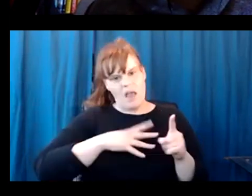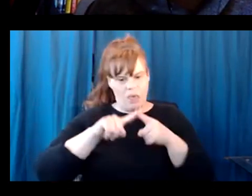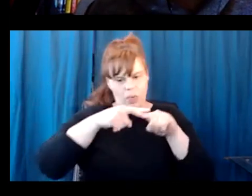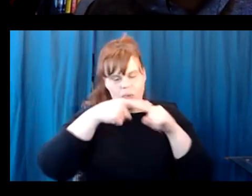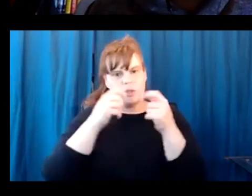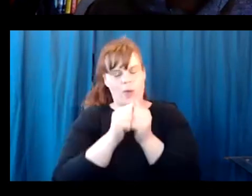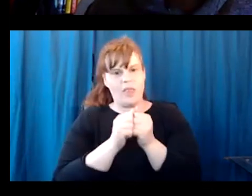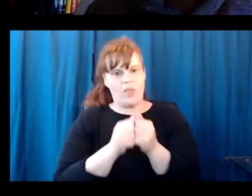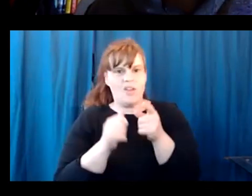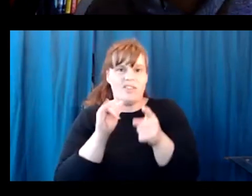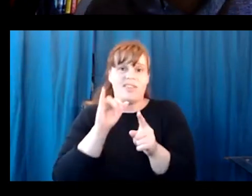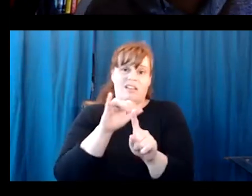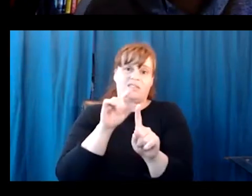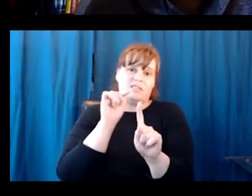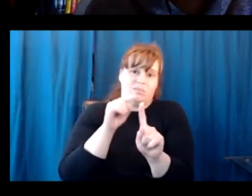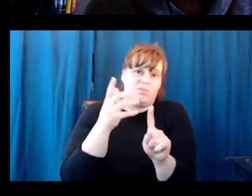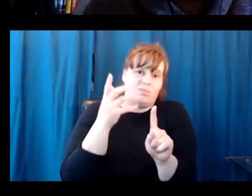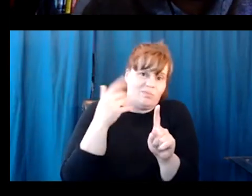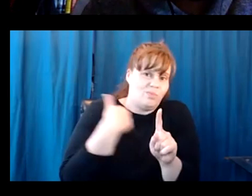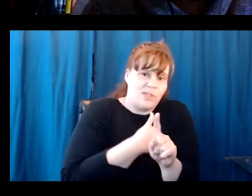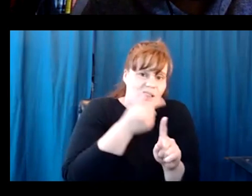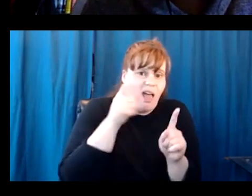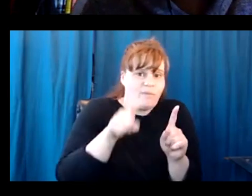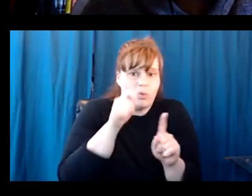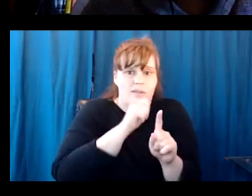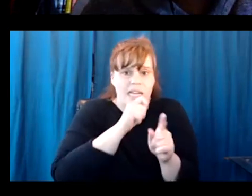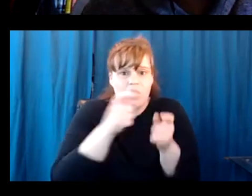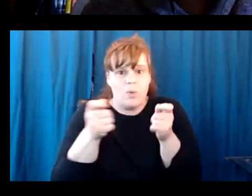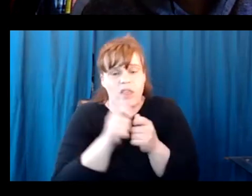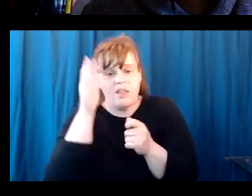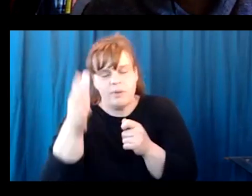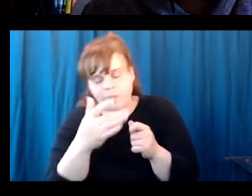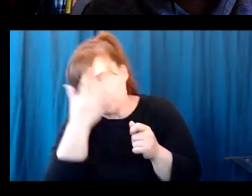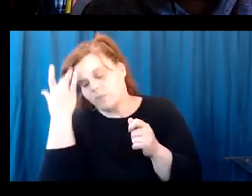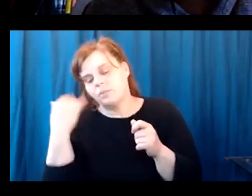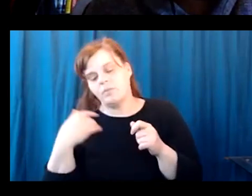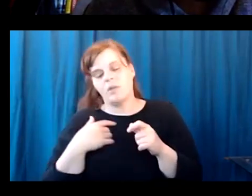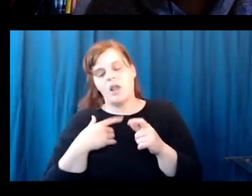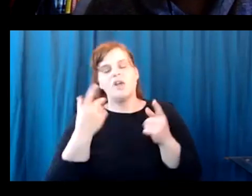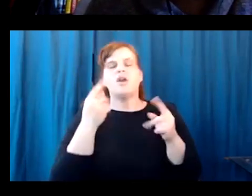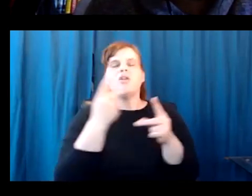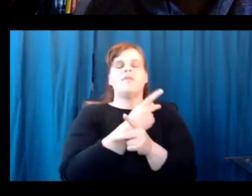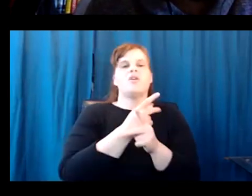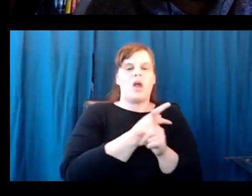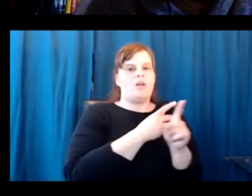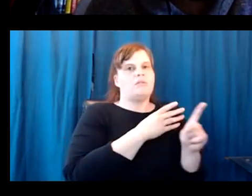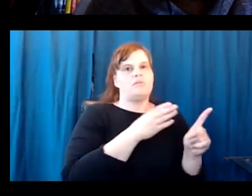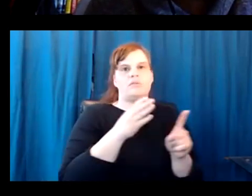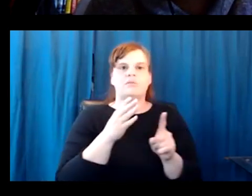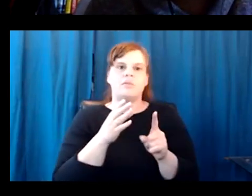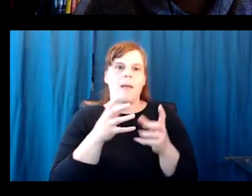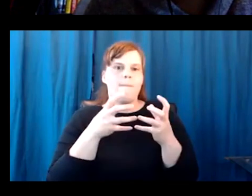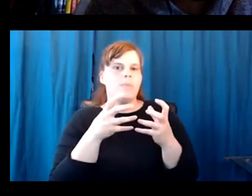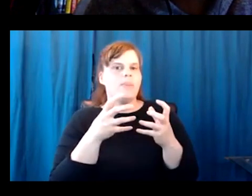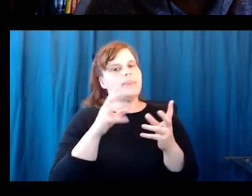Algorithms used in police departments and health services, purporting to wear the majestic neutrality of faceless machine precision,